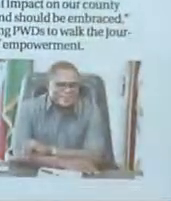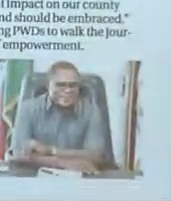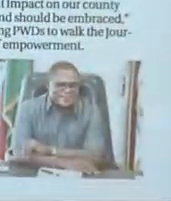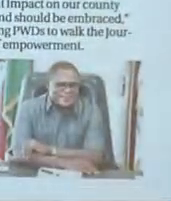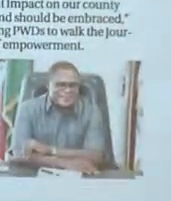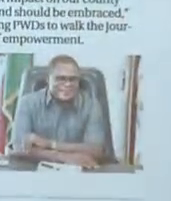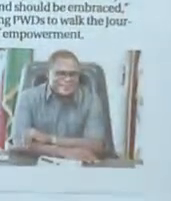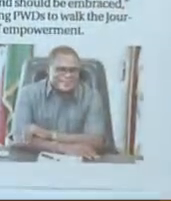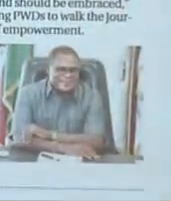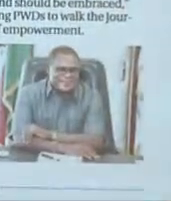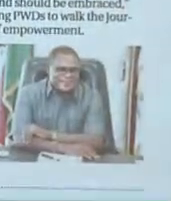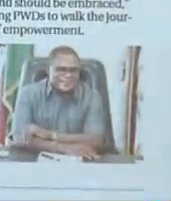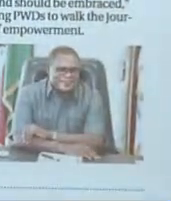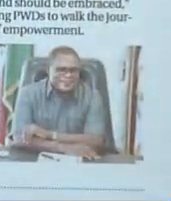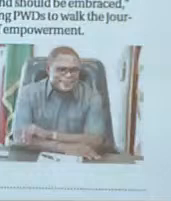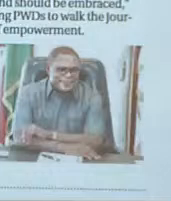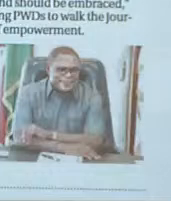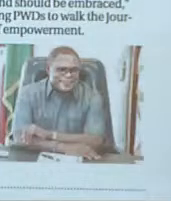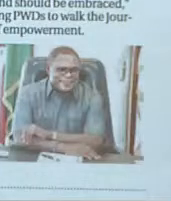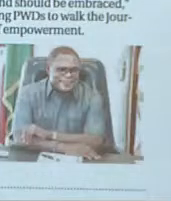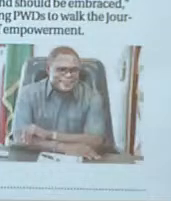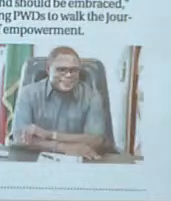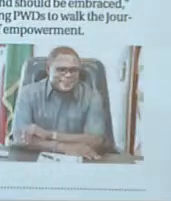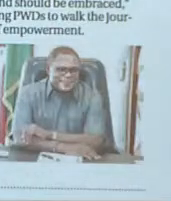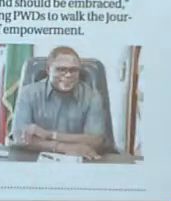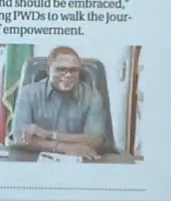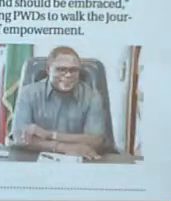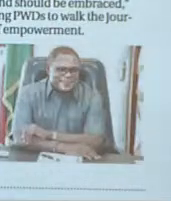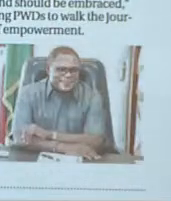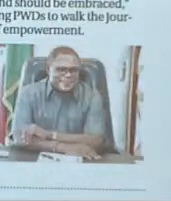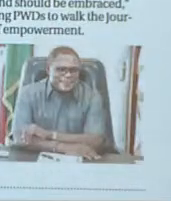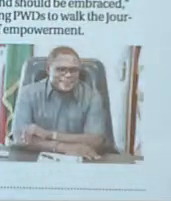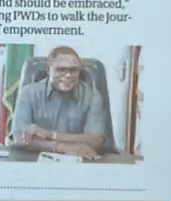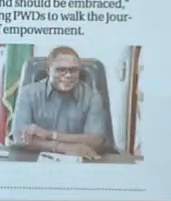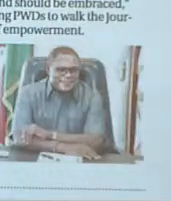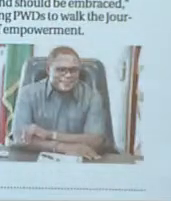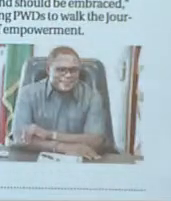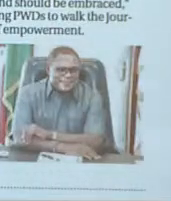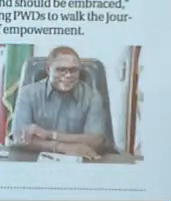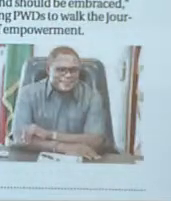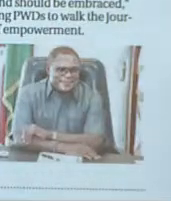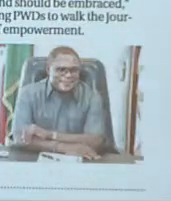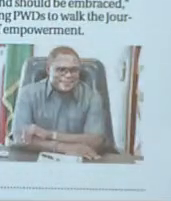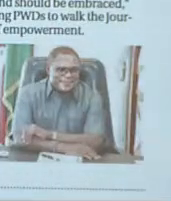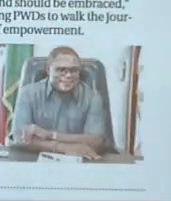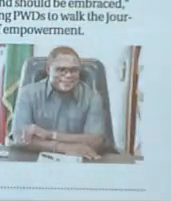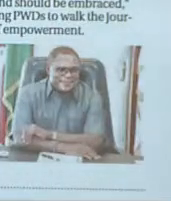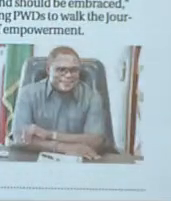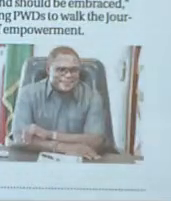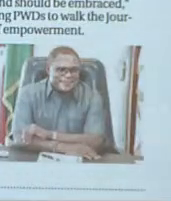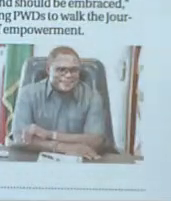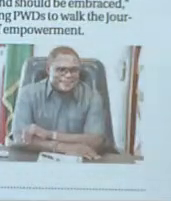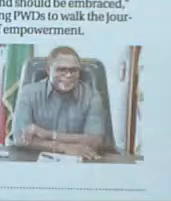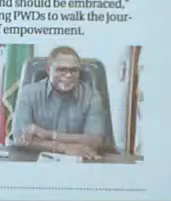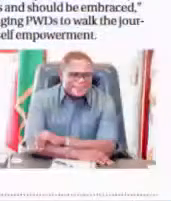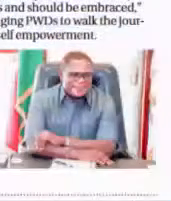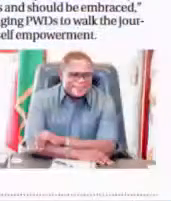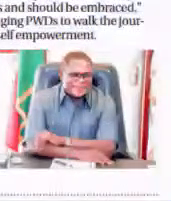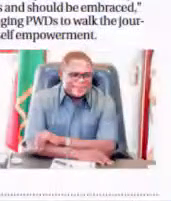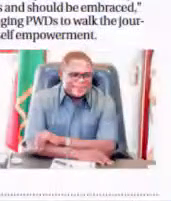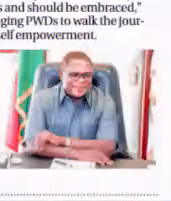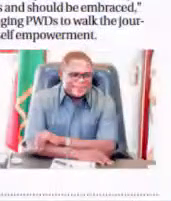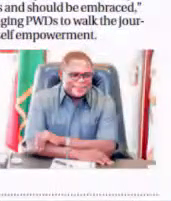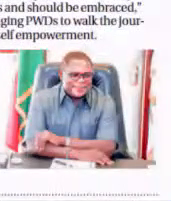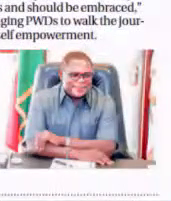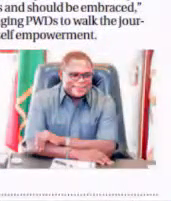also President Ruto also warned that the government budgets and expenditures will be subjected to rigorous scrutiny.